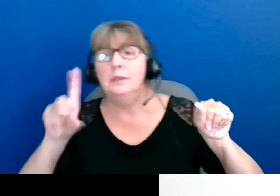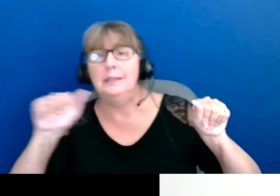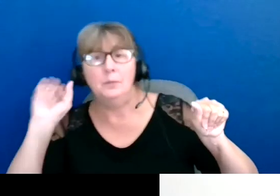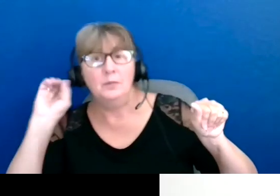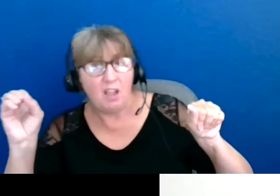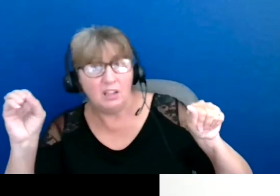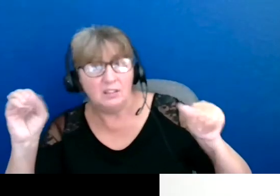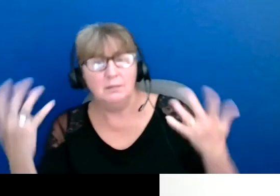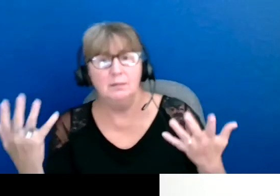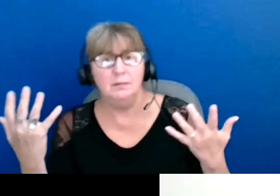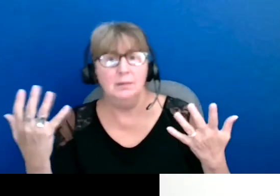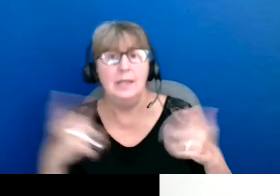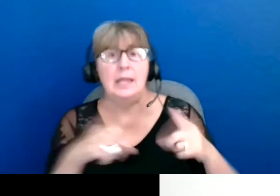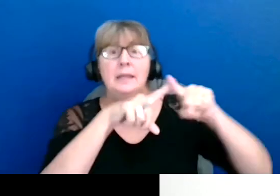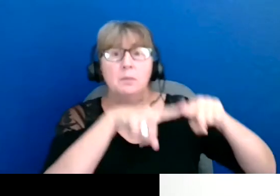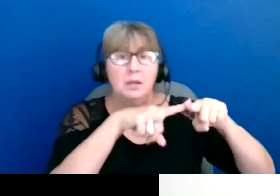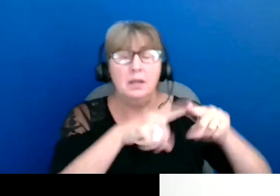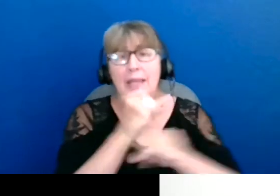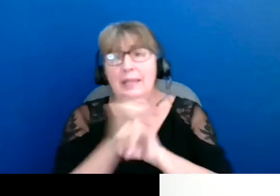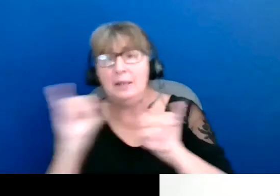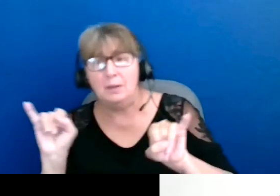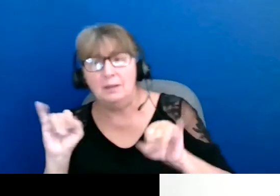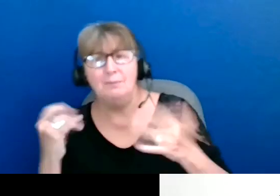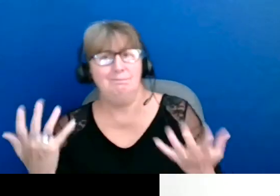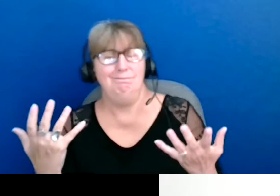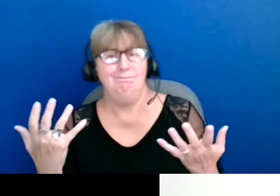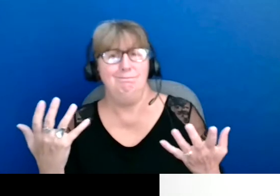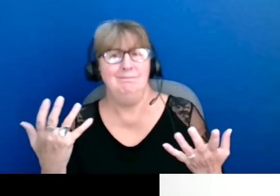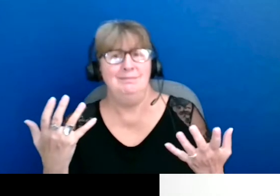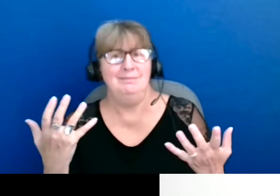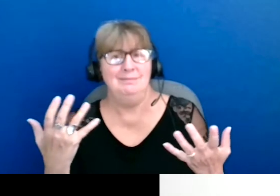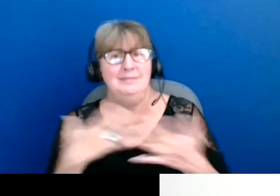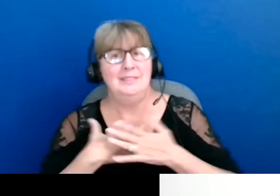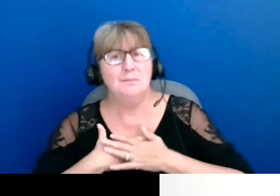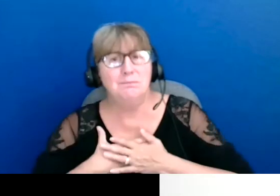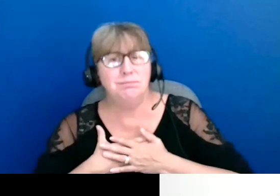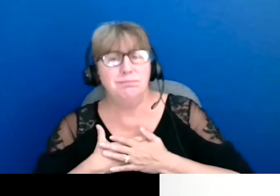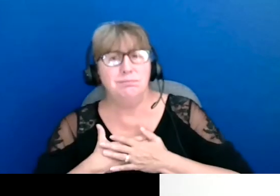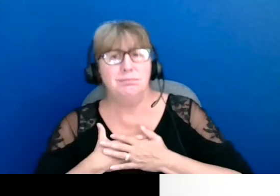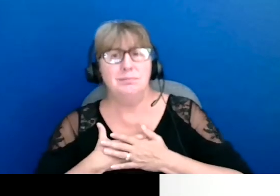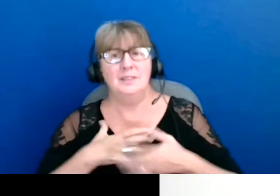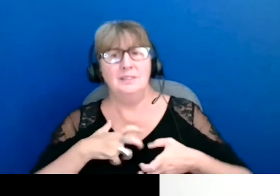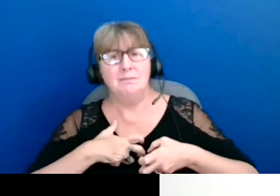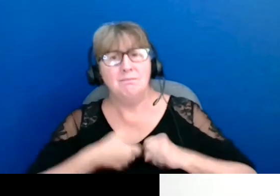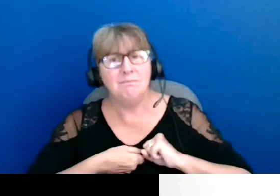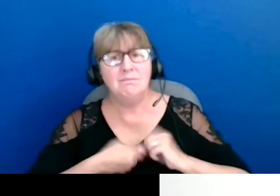and independent. It hurts us when we make the assumption that